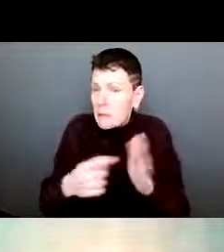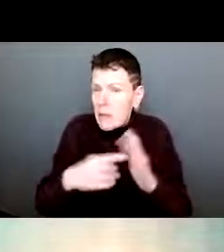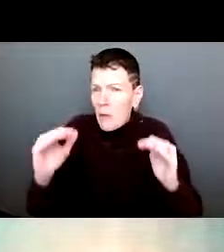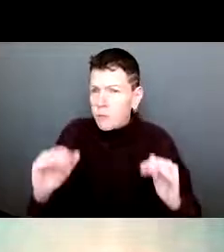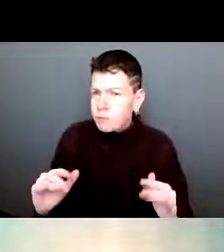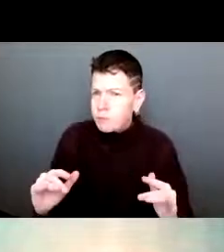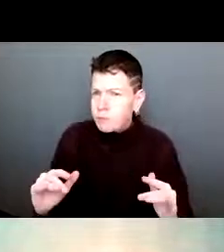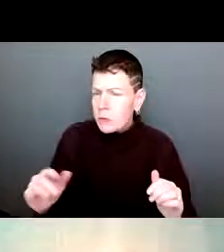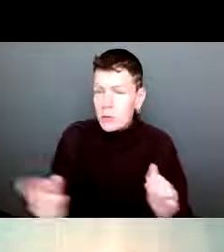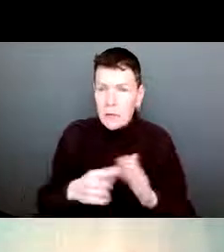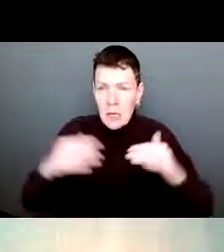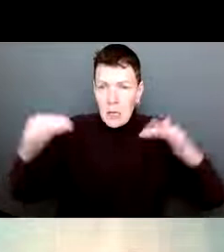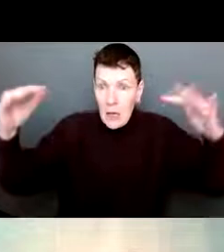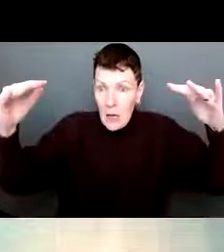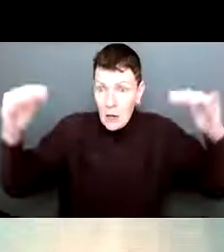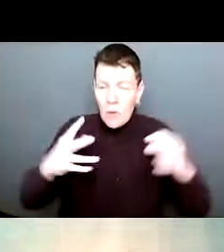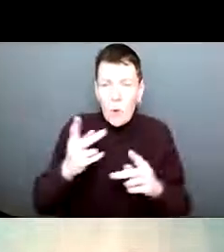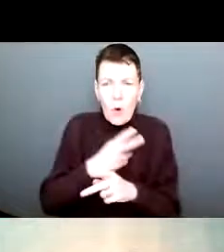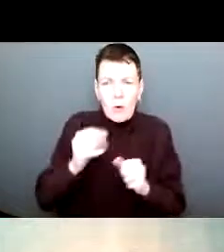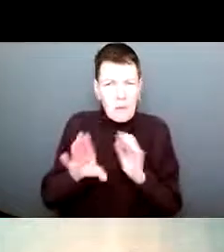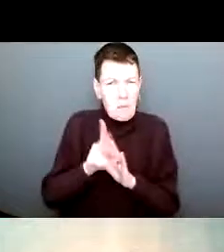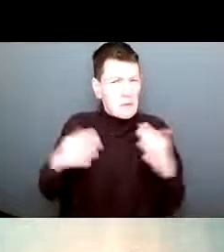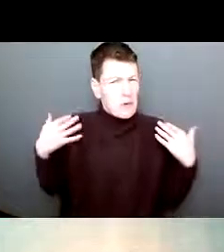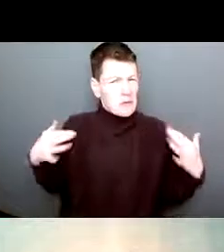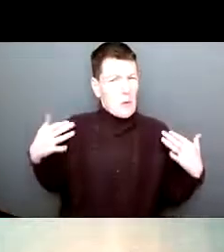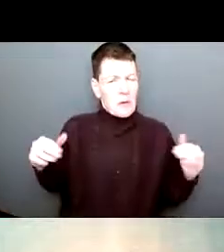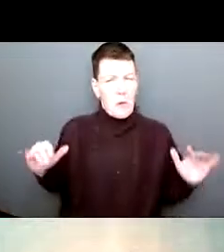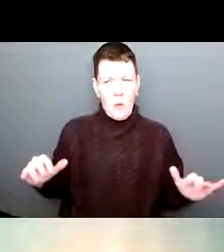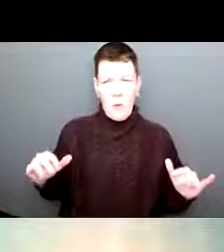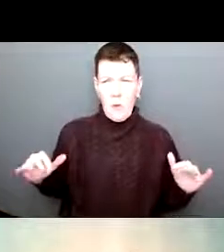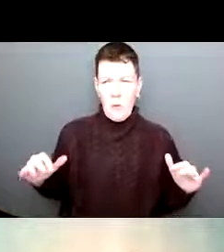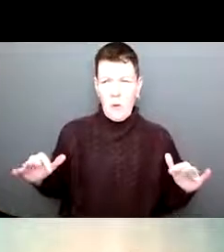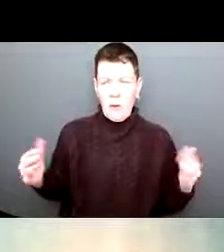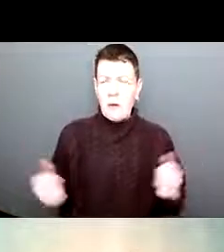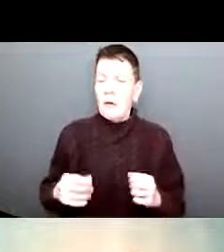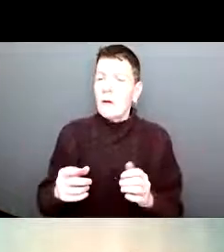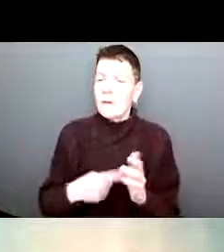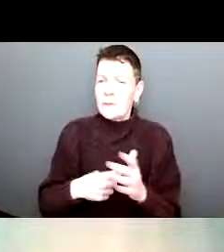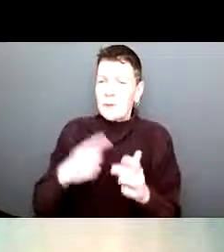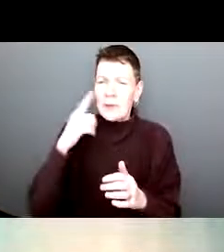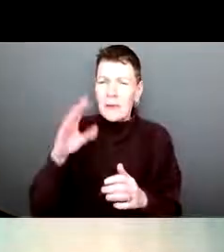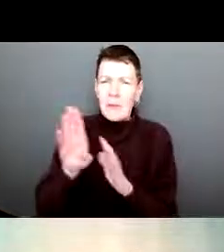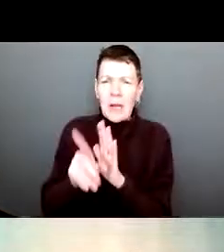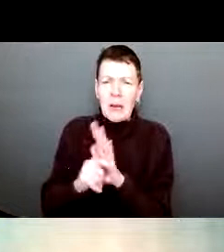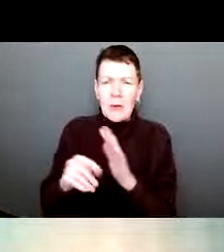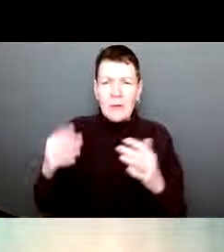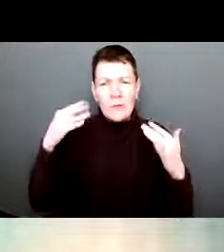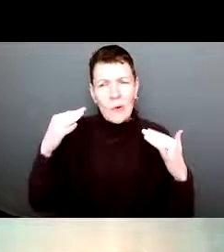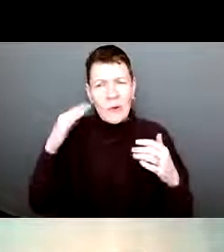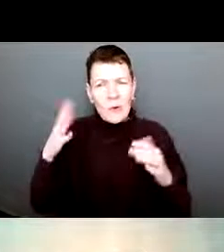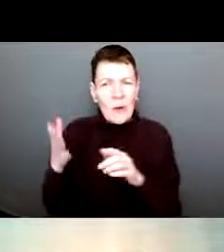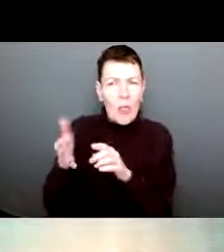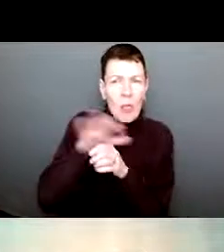worse when background noise is low, and we often think that background noise acts as a masker to kind of drown out your tinnitus a